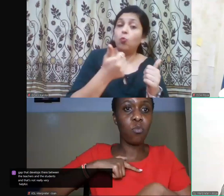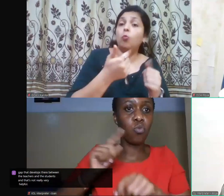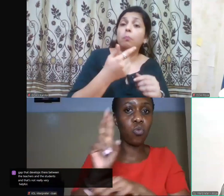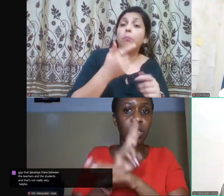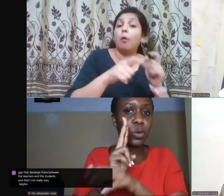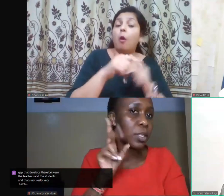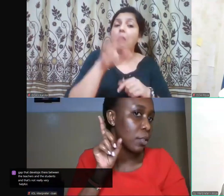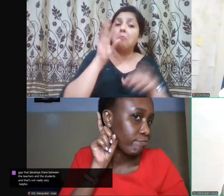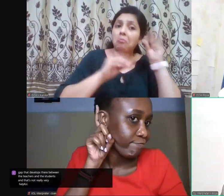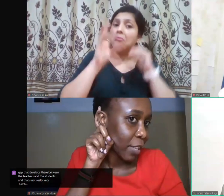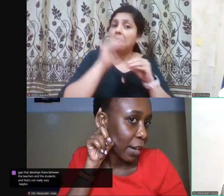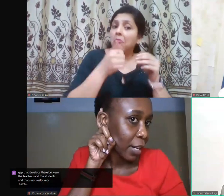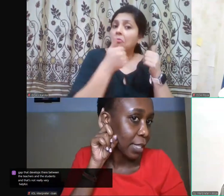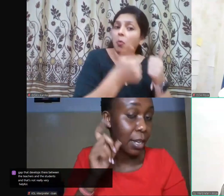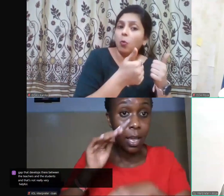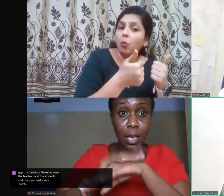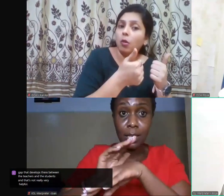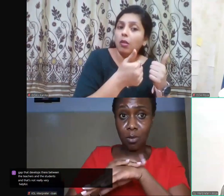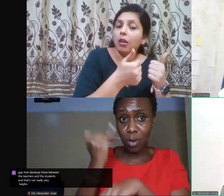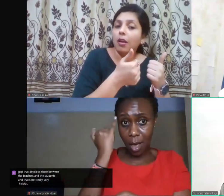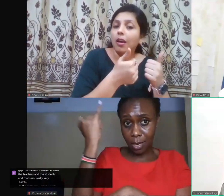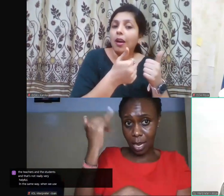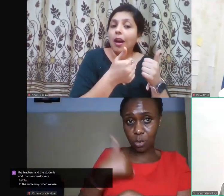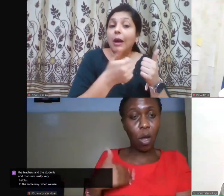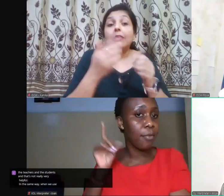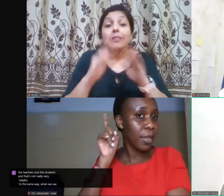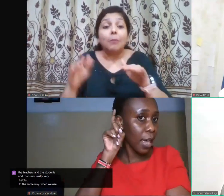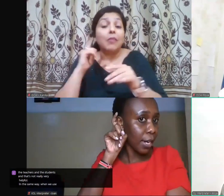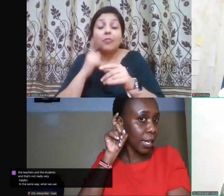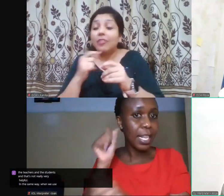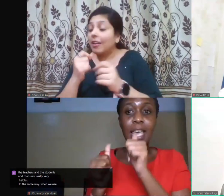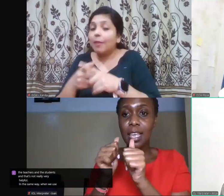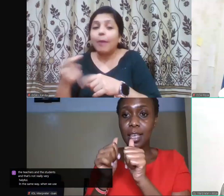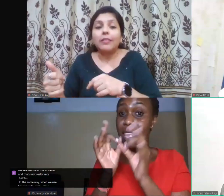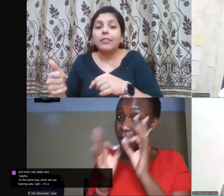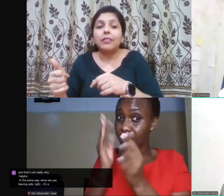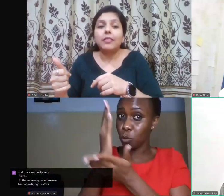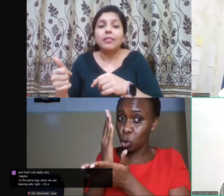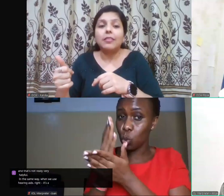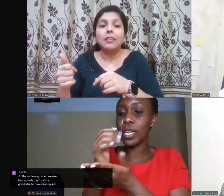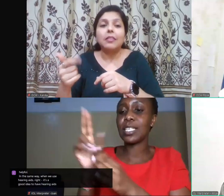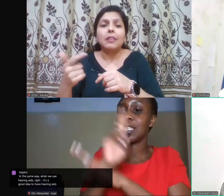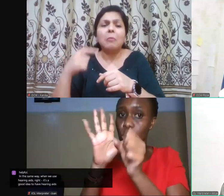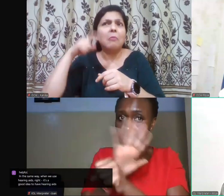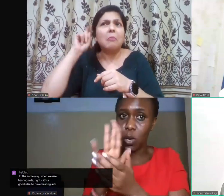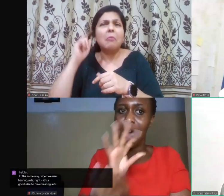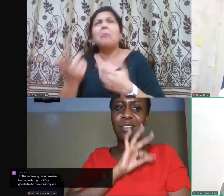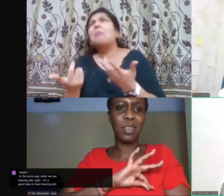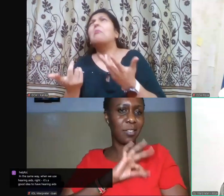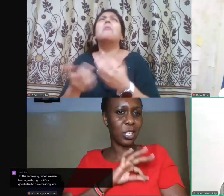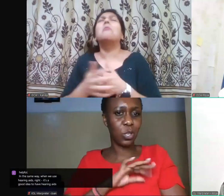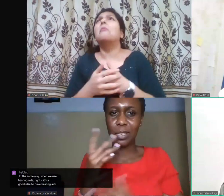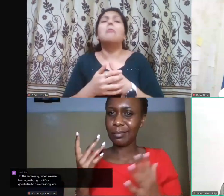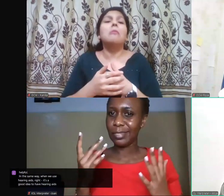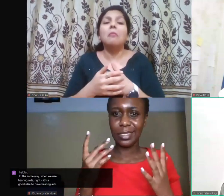right? Oh, it's a good idea to have hearing aids if it's really useful, if it's really beneficial. But hearing aids